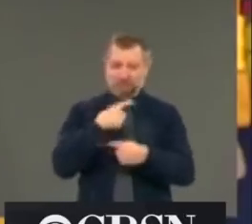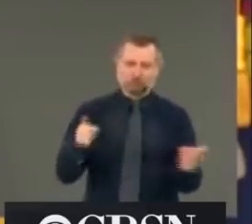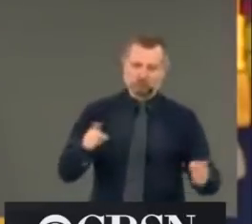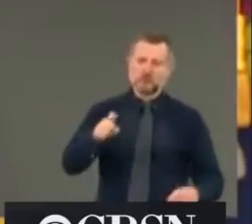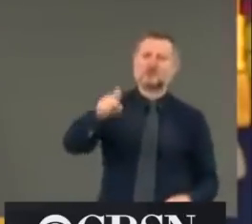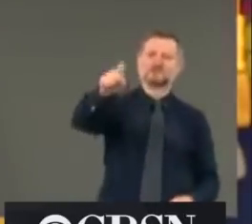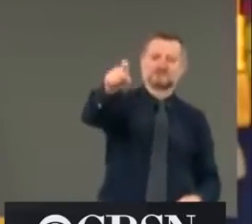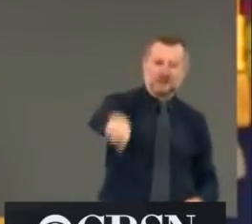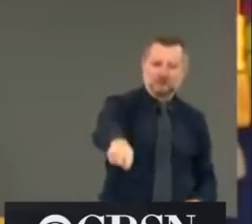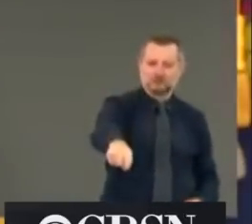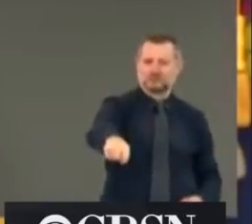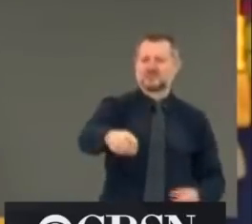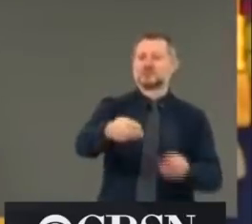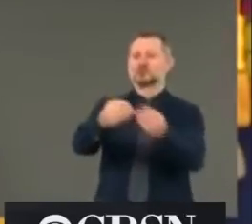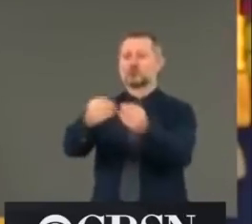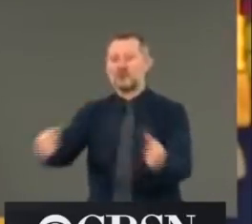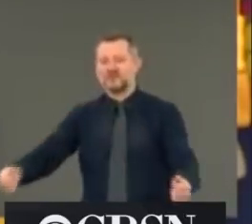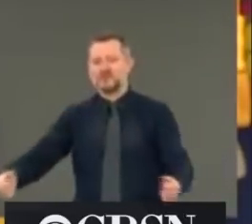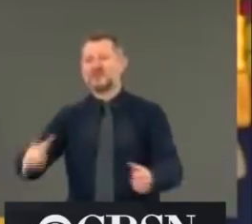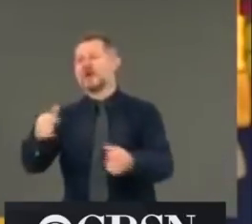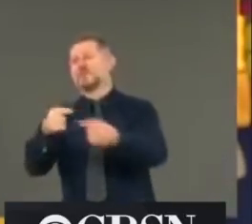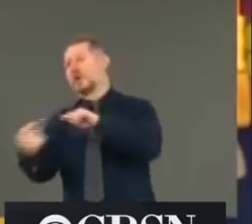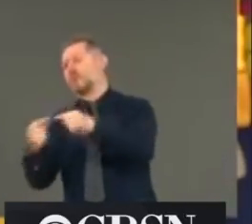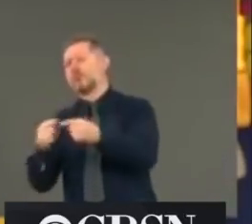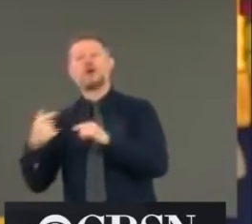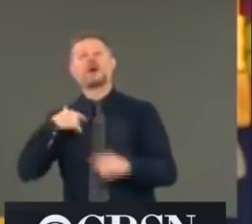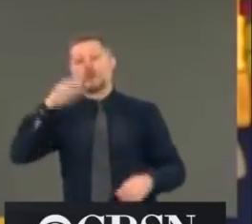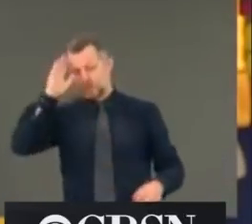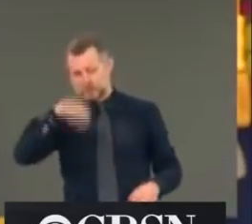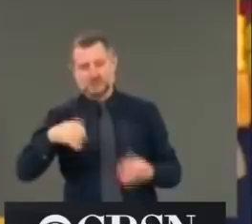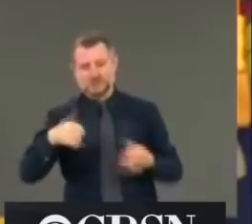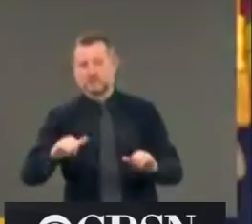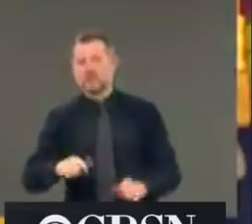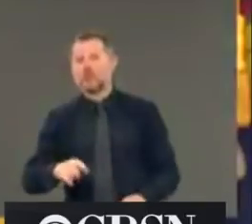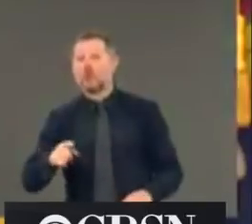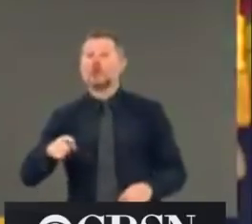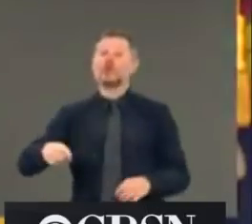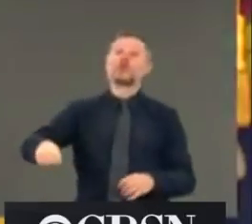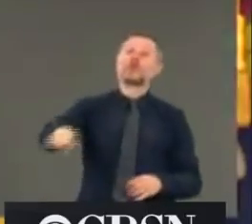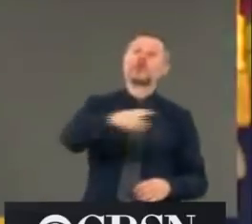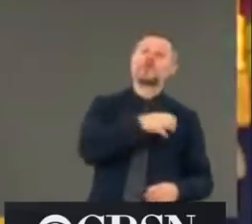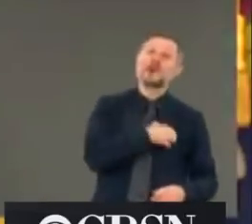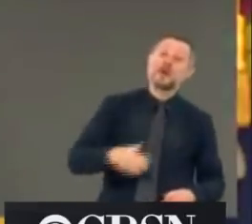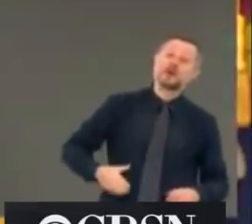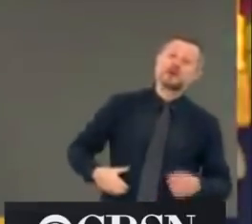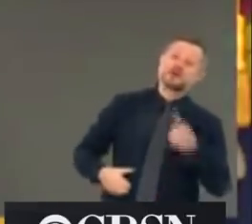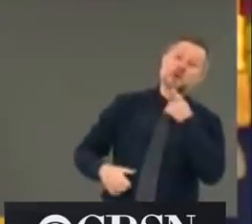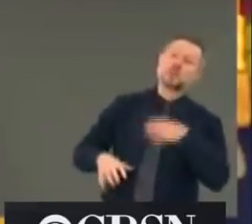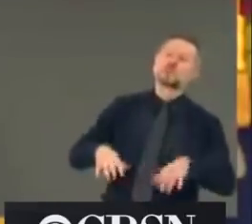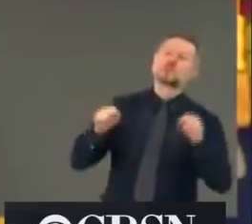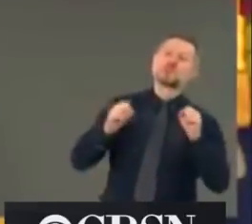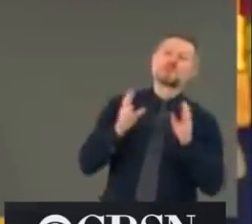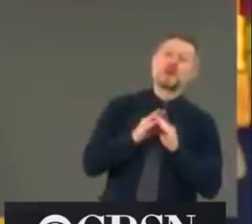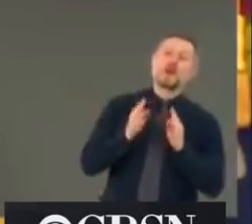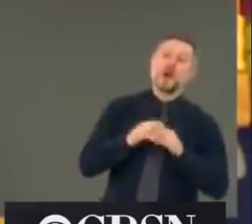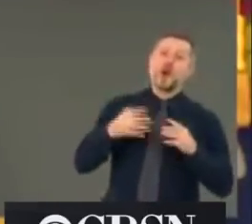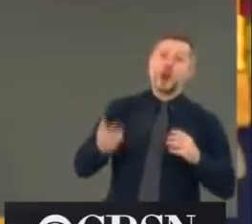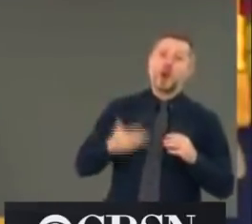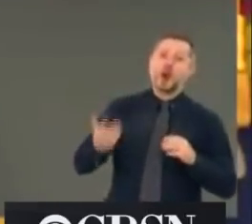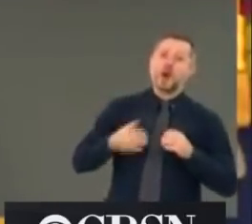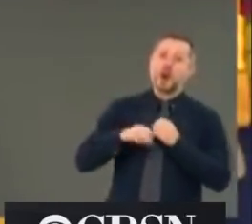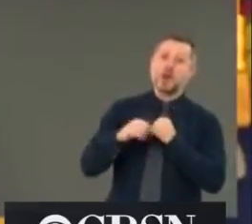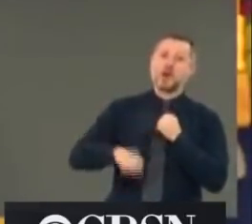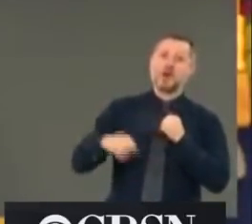to resolve the conversation. You can't just start a process and say, I'll have meetings, but the meetings go on forever and you never decide